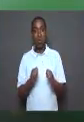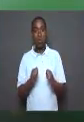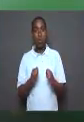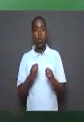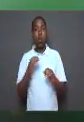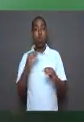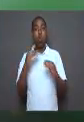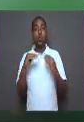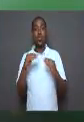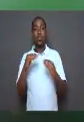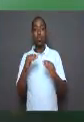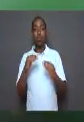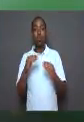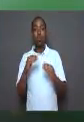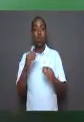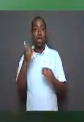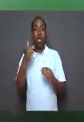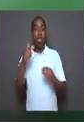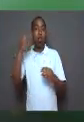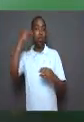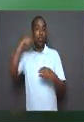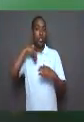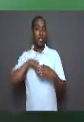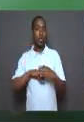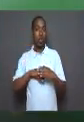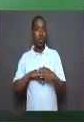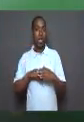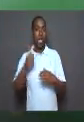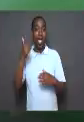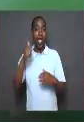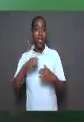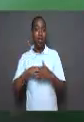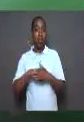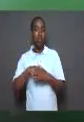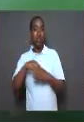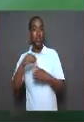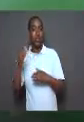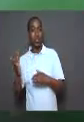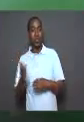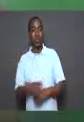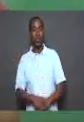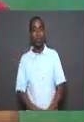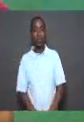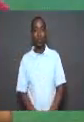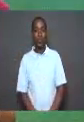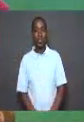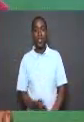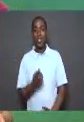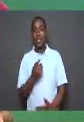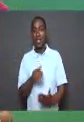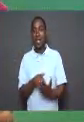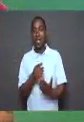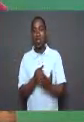the composition of inhaled air and exhaled air.